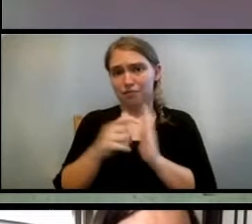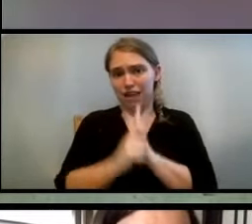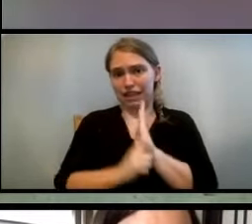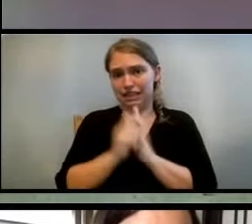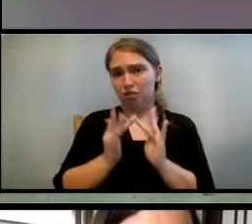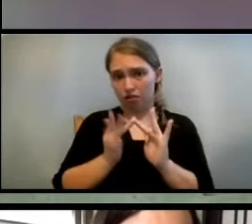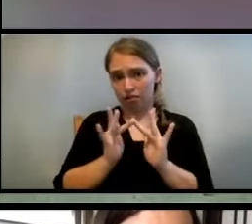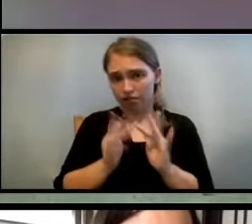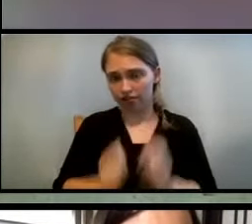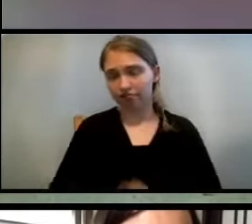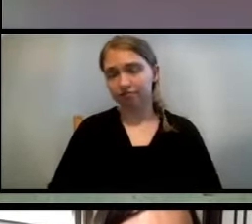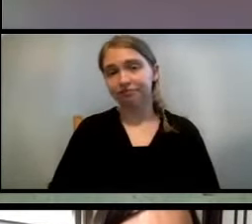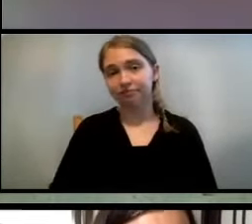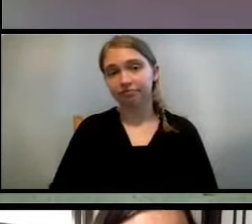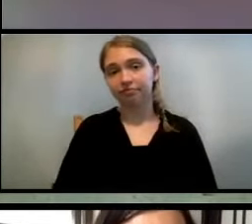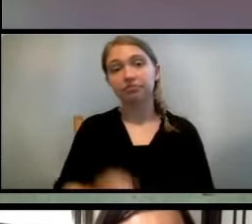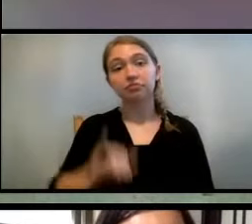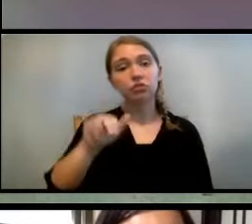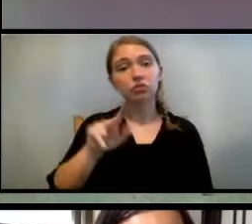Julia.